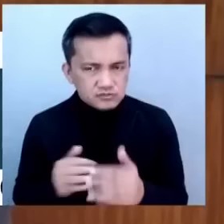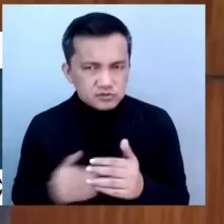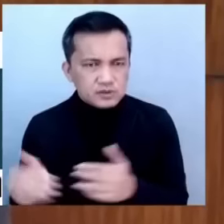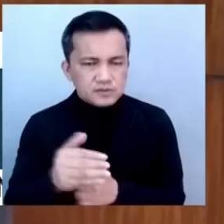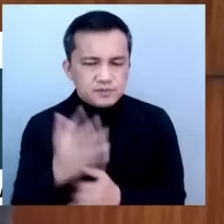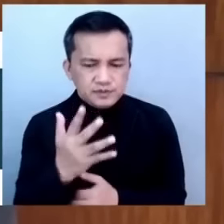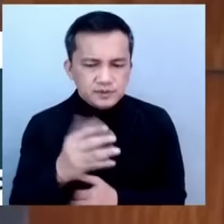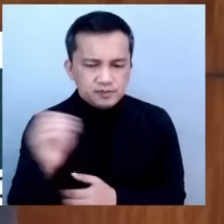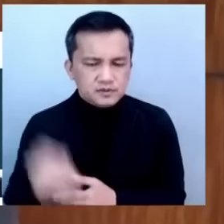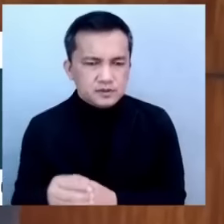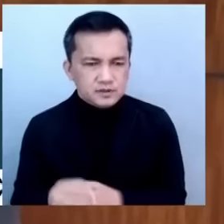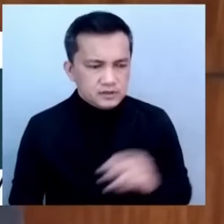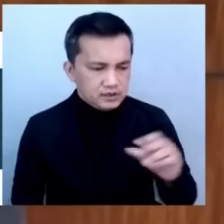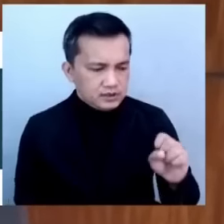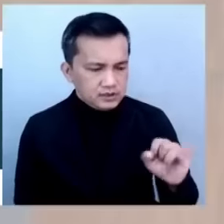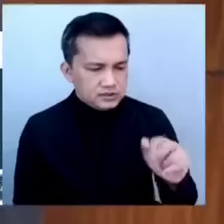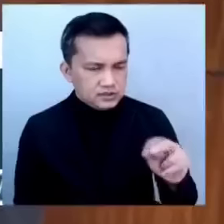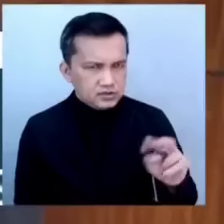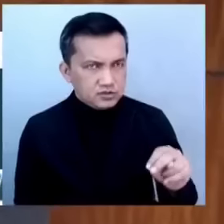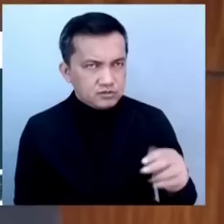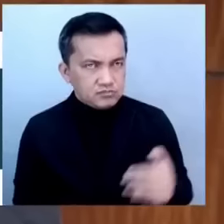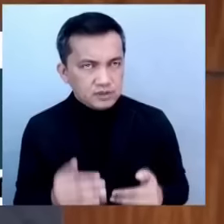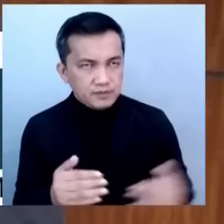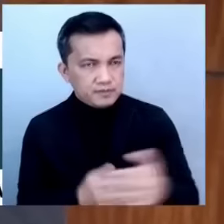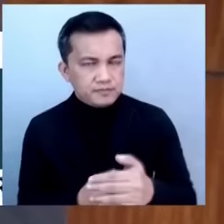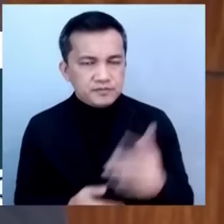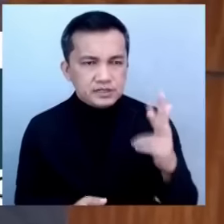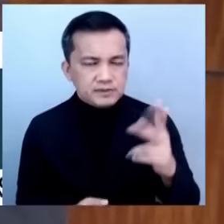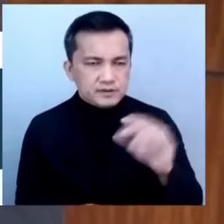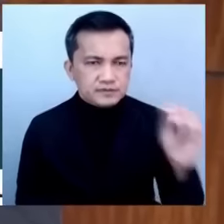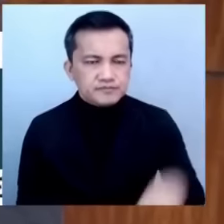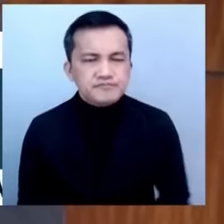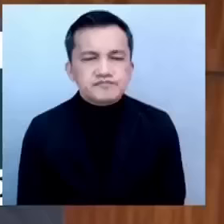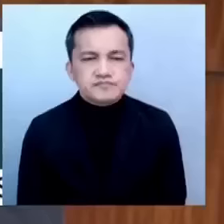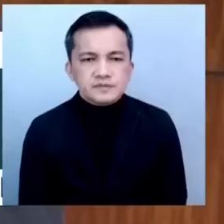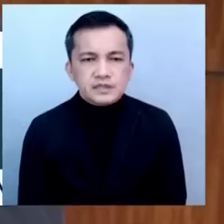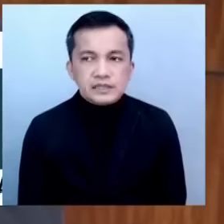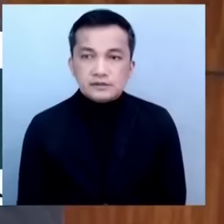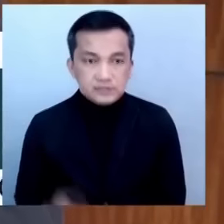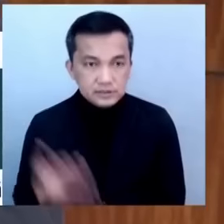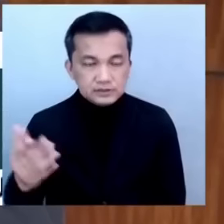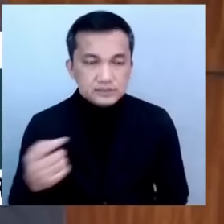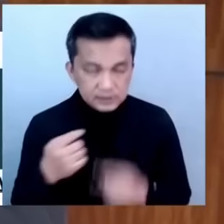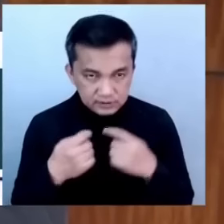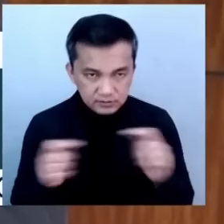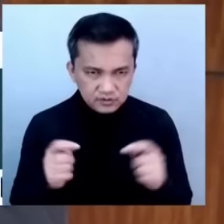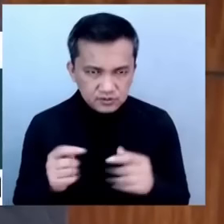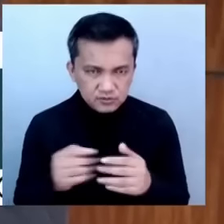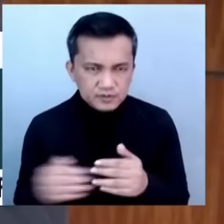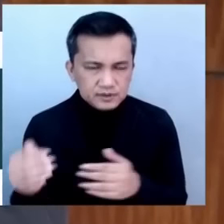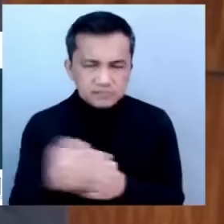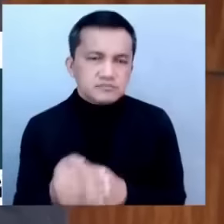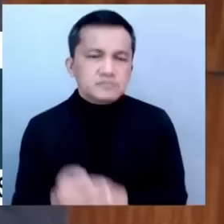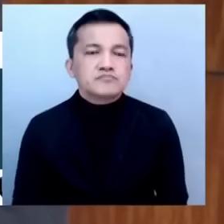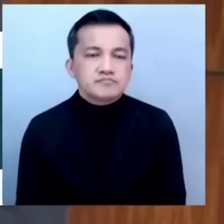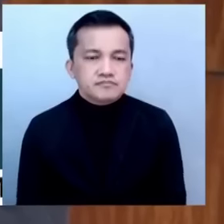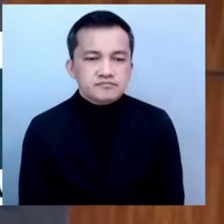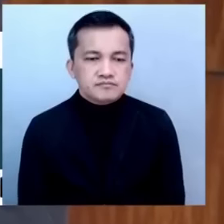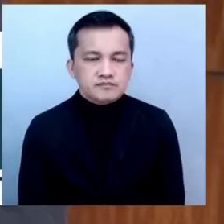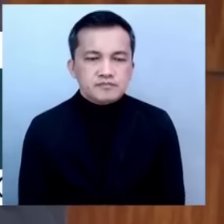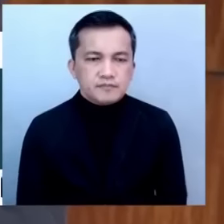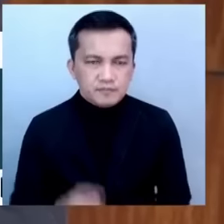Mian Singson has beaten 30%. There is an attempt to, go beyond, to make